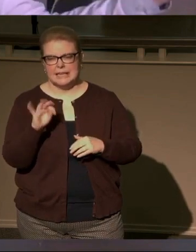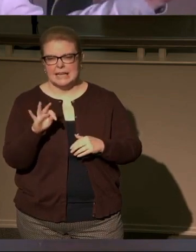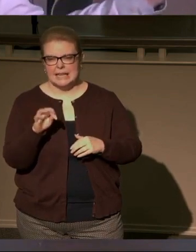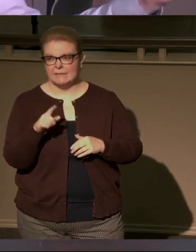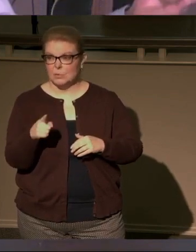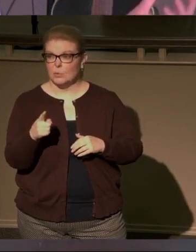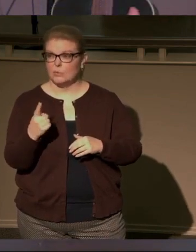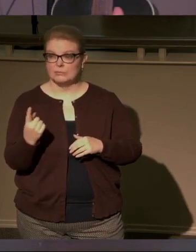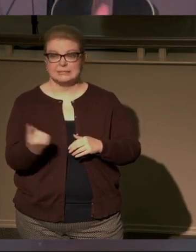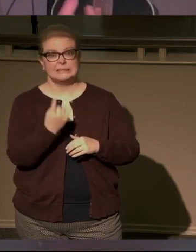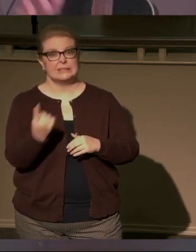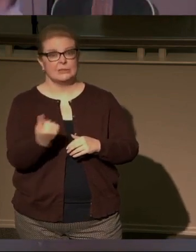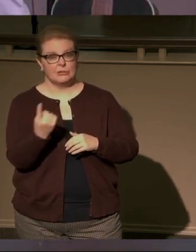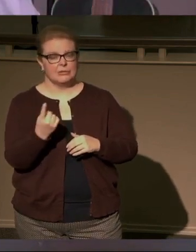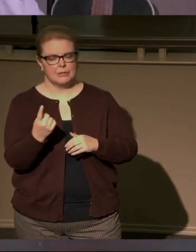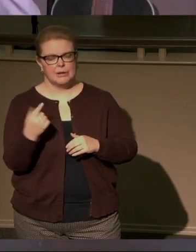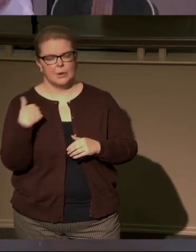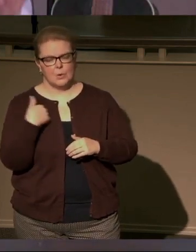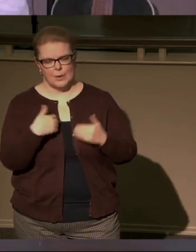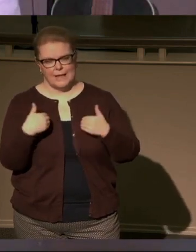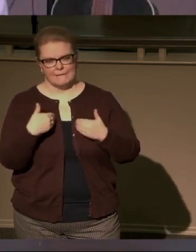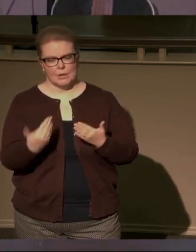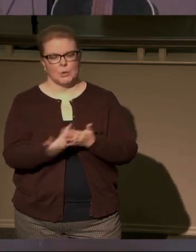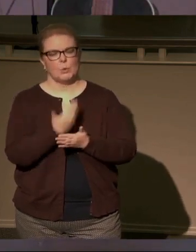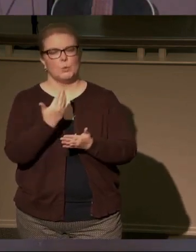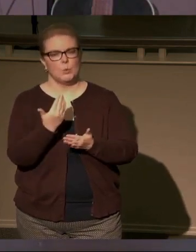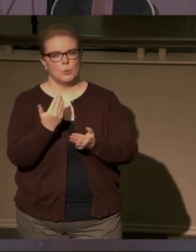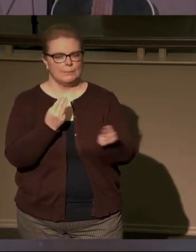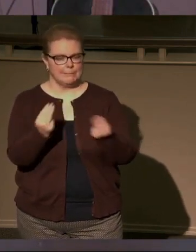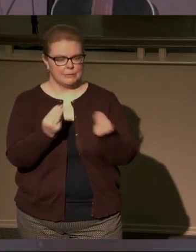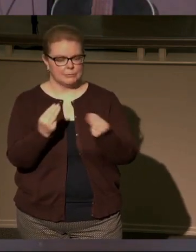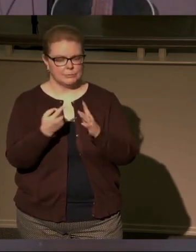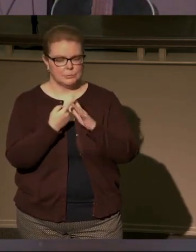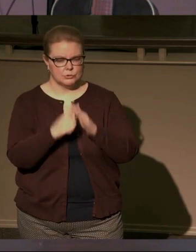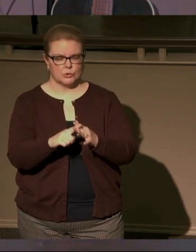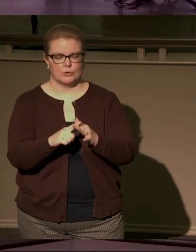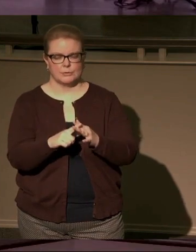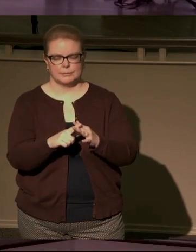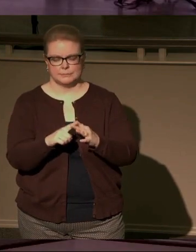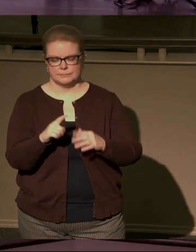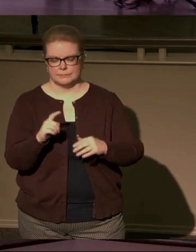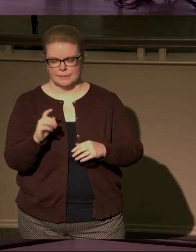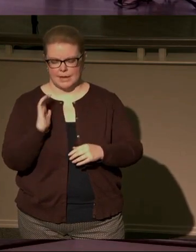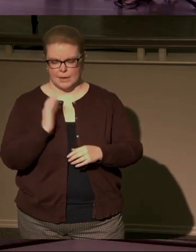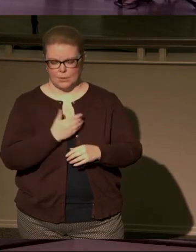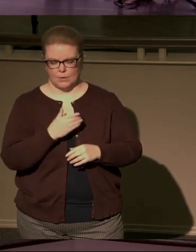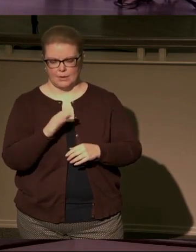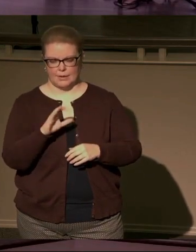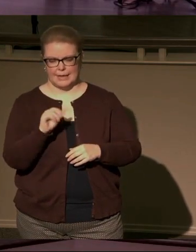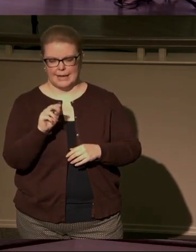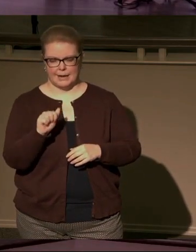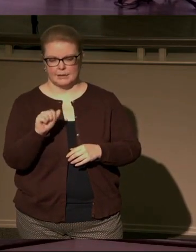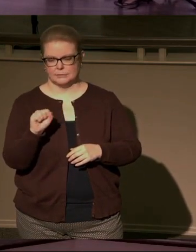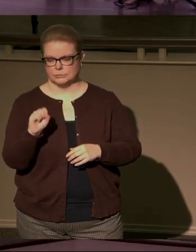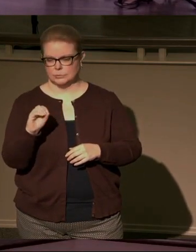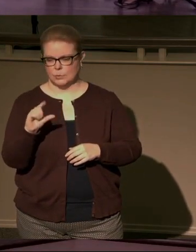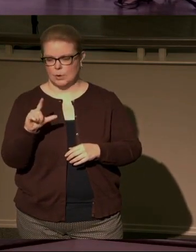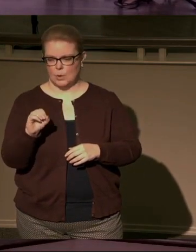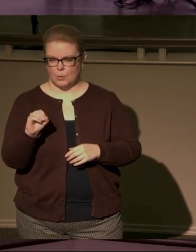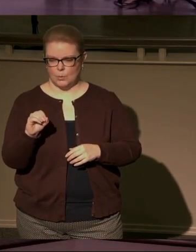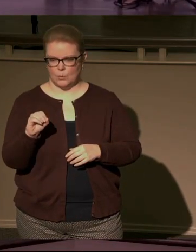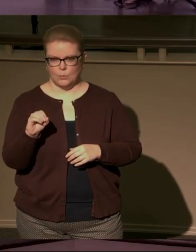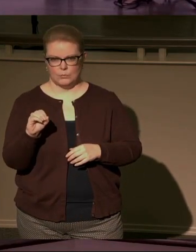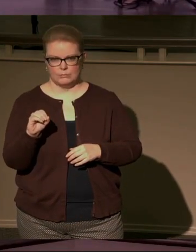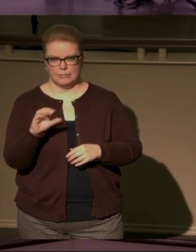solo out there, we've got a new thing we're cranking up. It's called our Cana Solo, Cana Cam Solo.